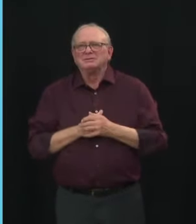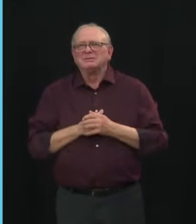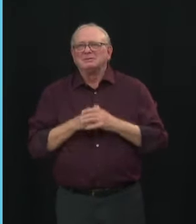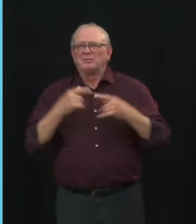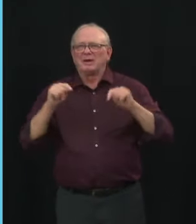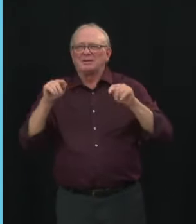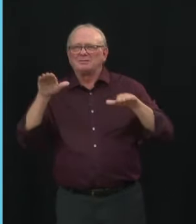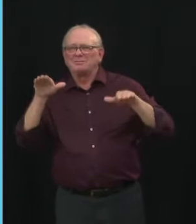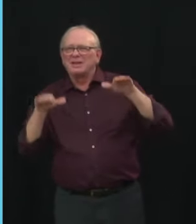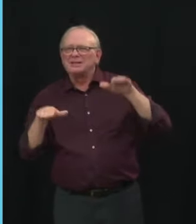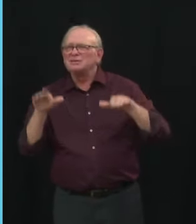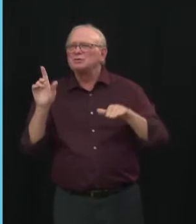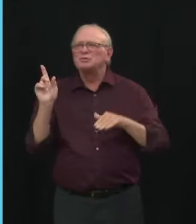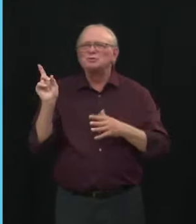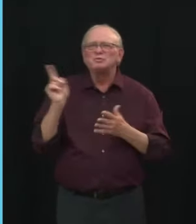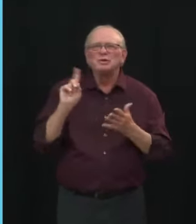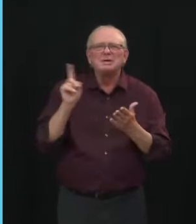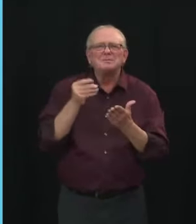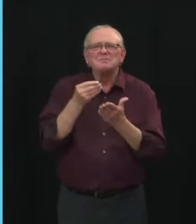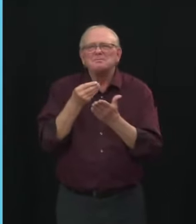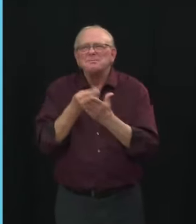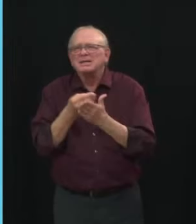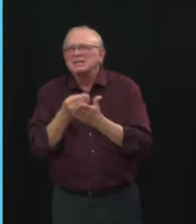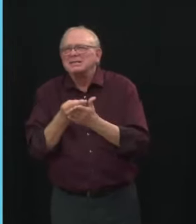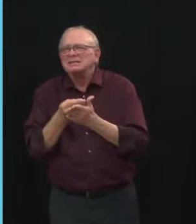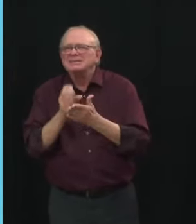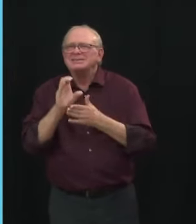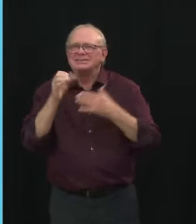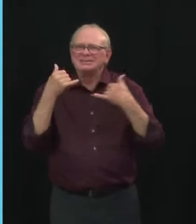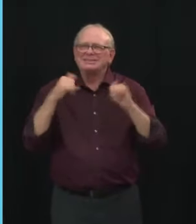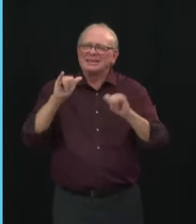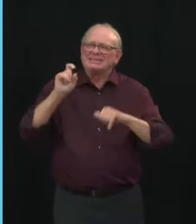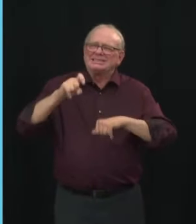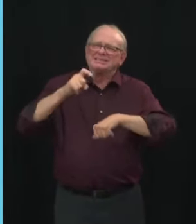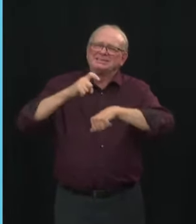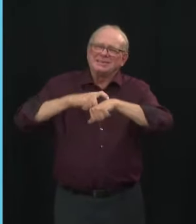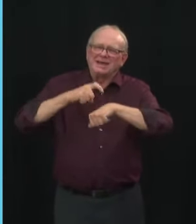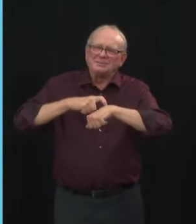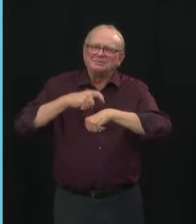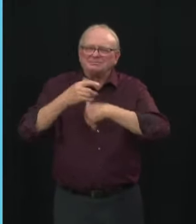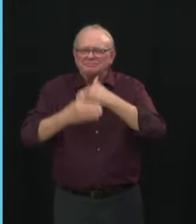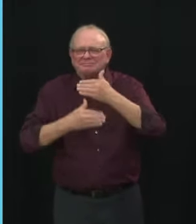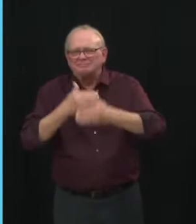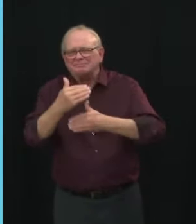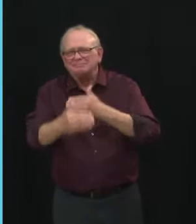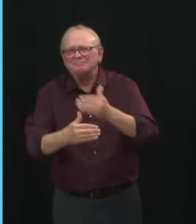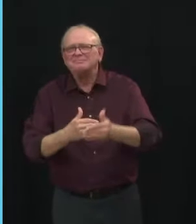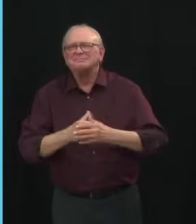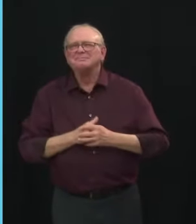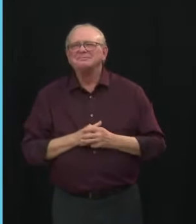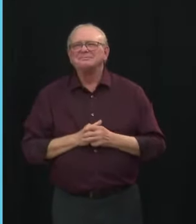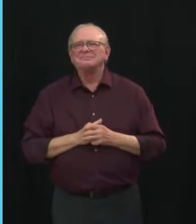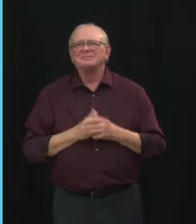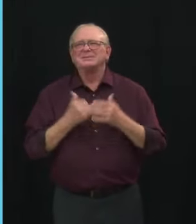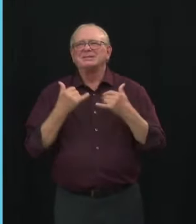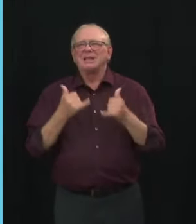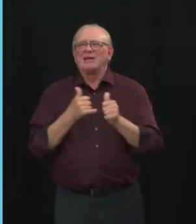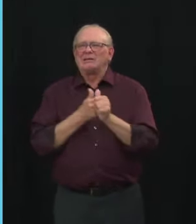to the emergency department will go down. But that's going to take some time, and quite frankly, we're going to have to work through the backlog that COVID is presented for